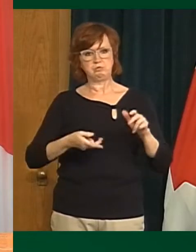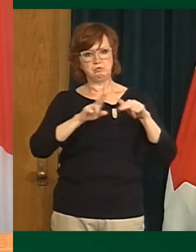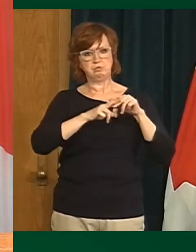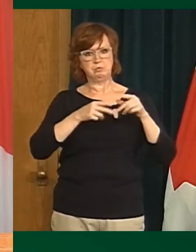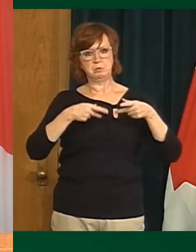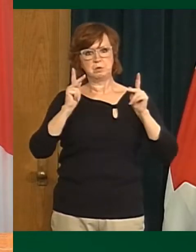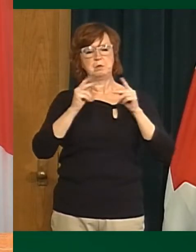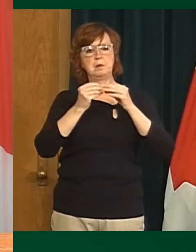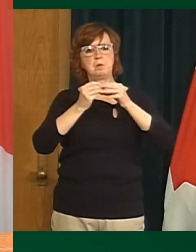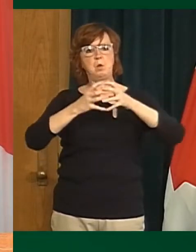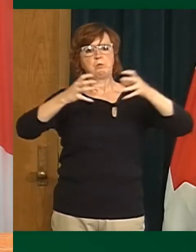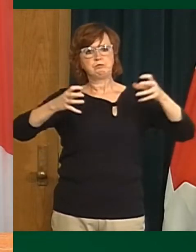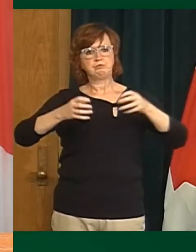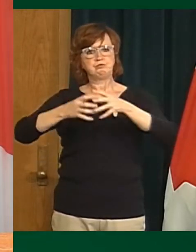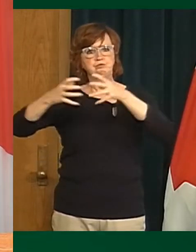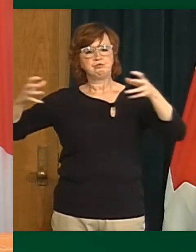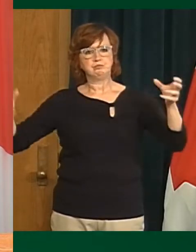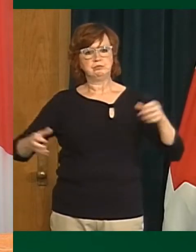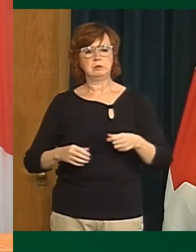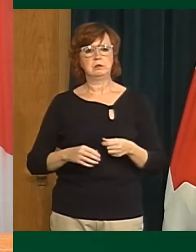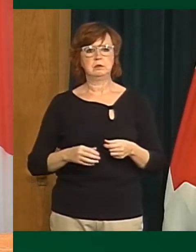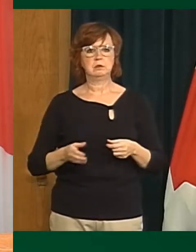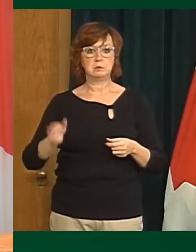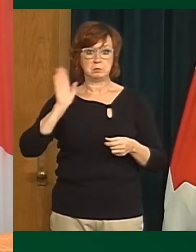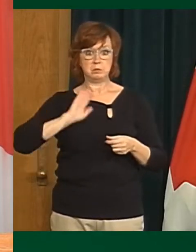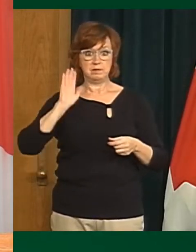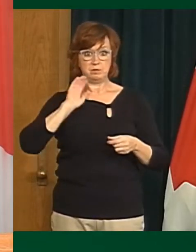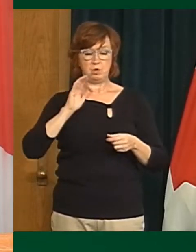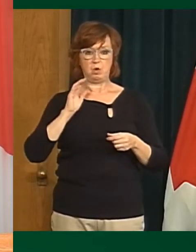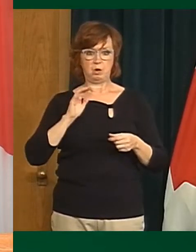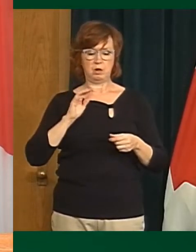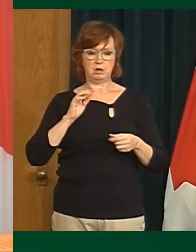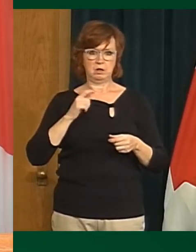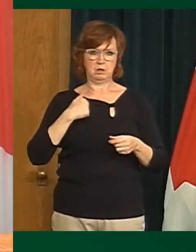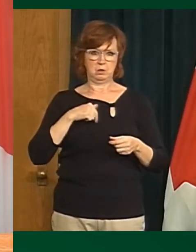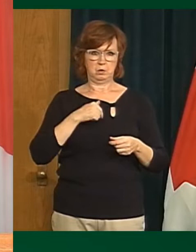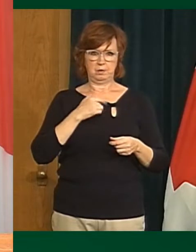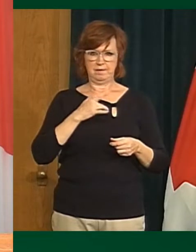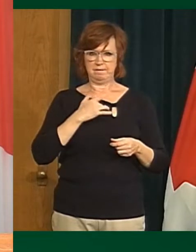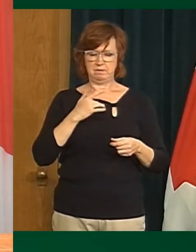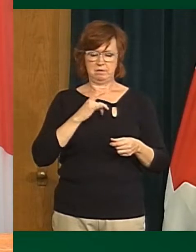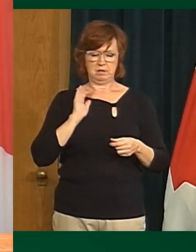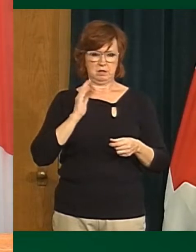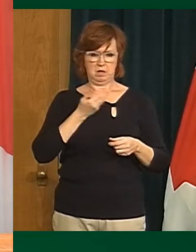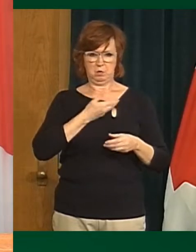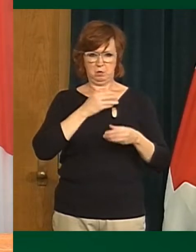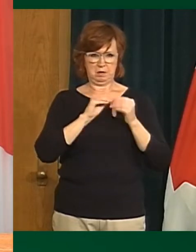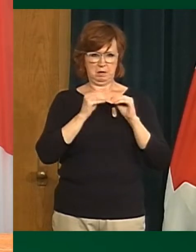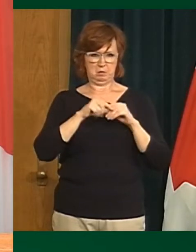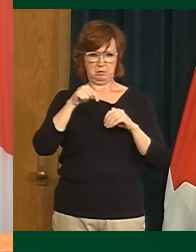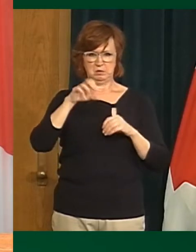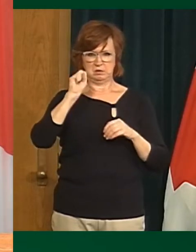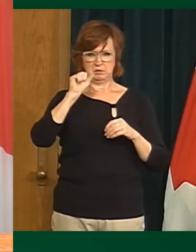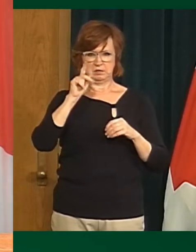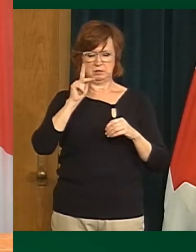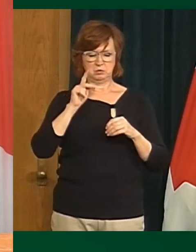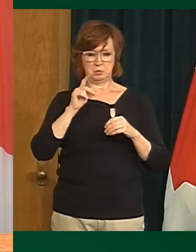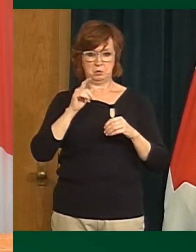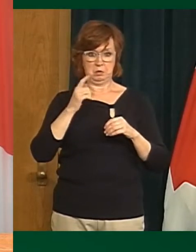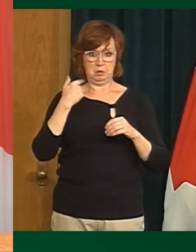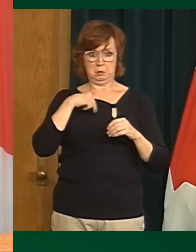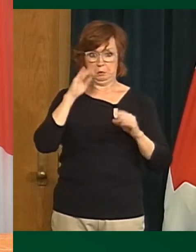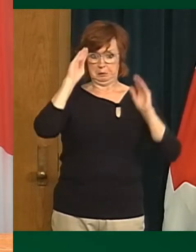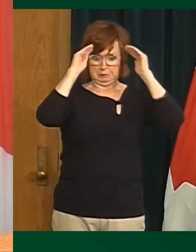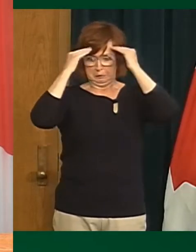provinces, they were not as concerned, like in Saskatchewan, we were not that concerned because our overall numbers are very low also. But at the same time, we do want to see